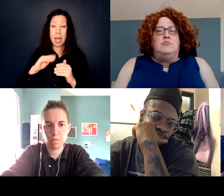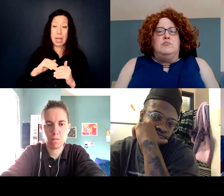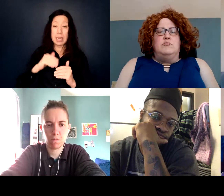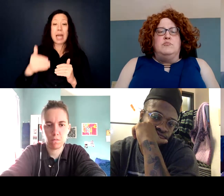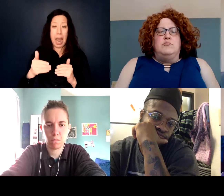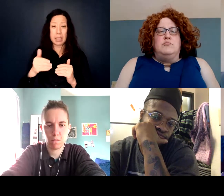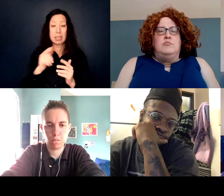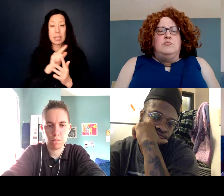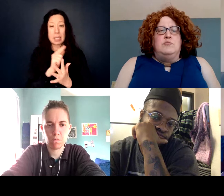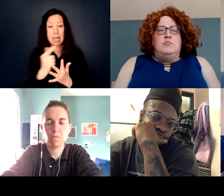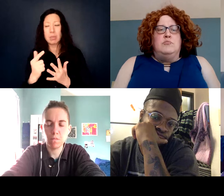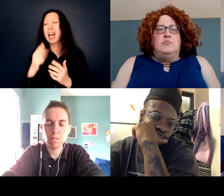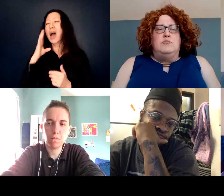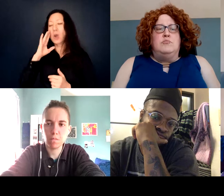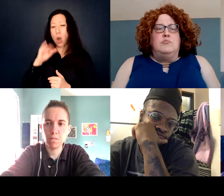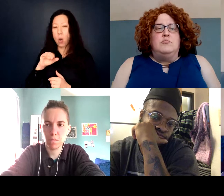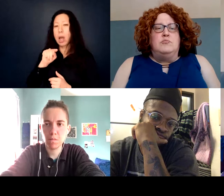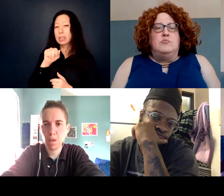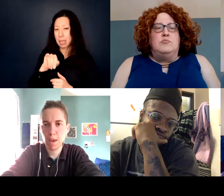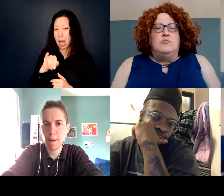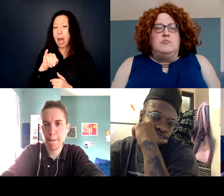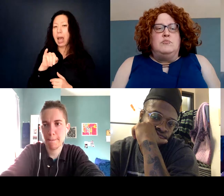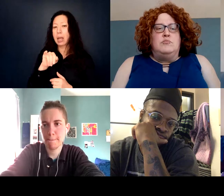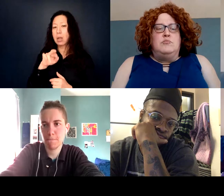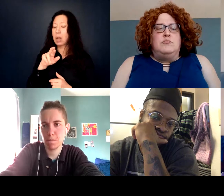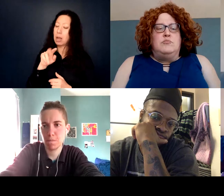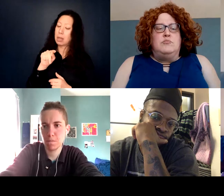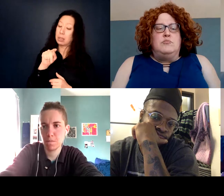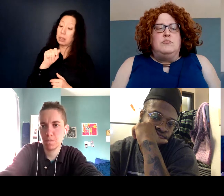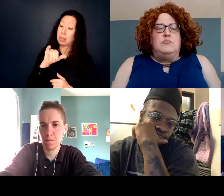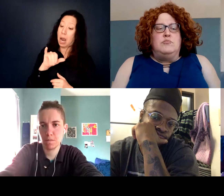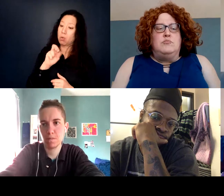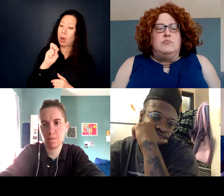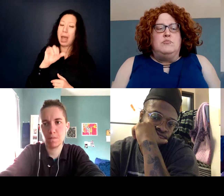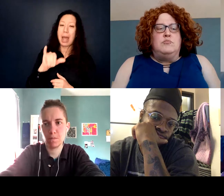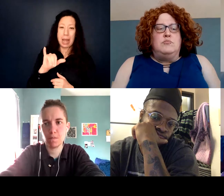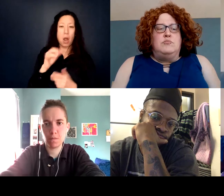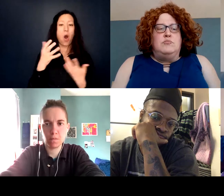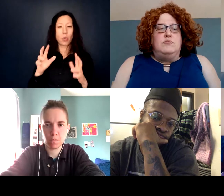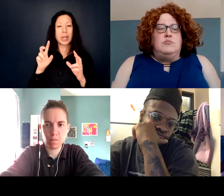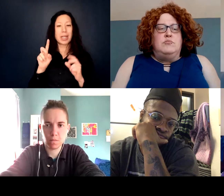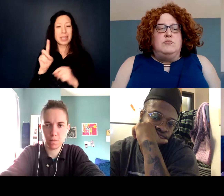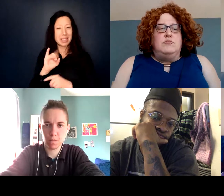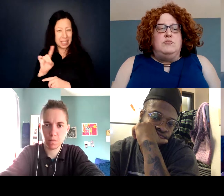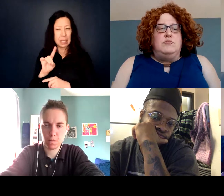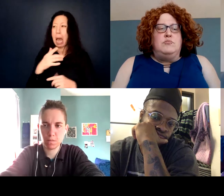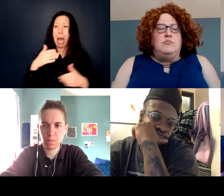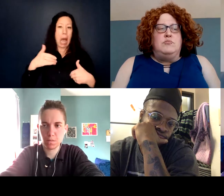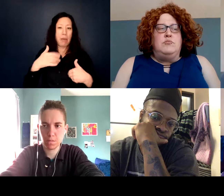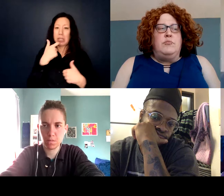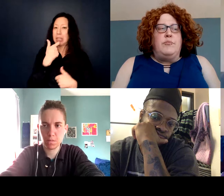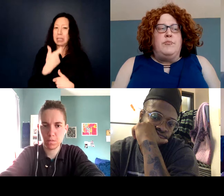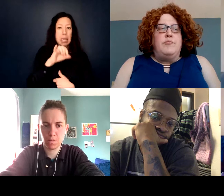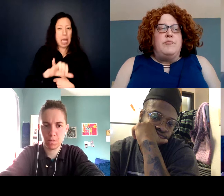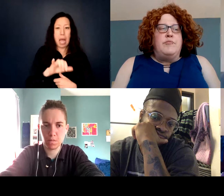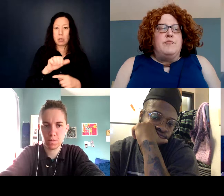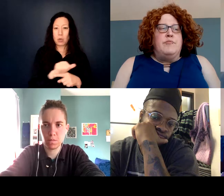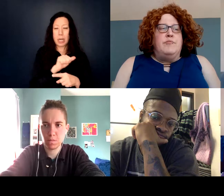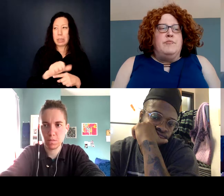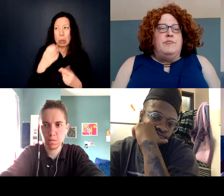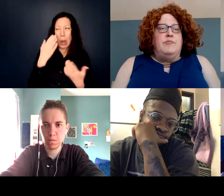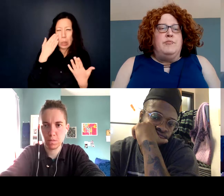first, like, and I haven't seen that, so I honestly am not really sure what I'm speaking to. But I feel like where a lot